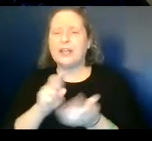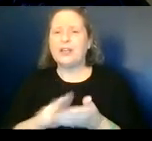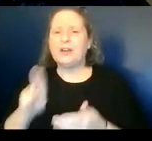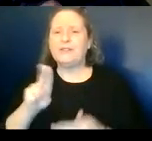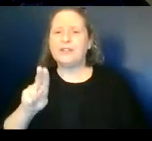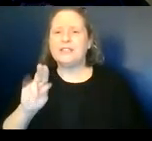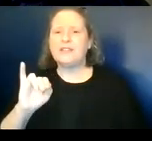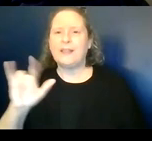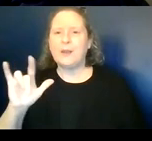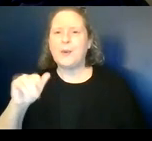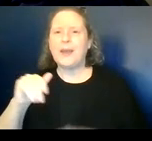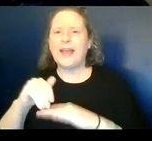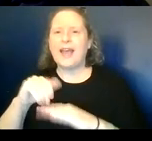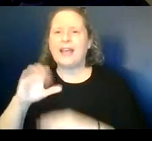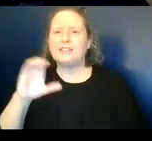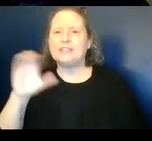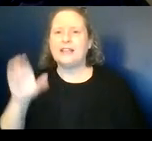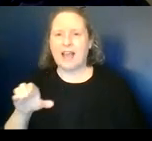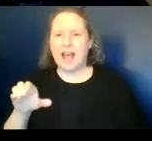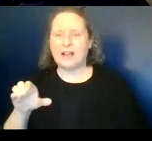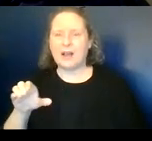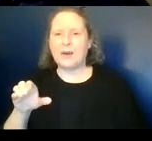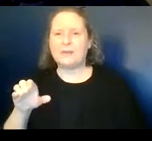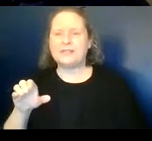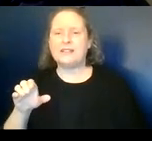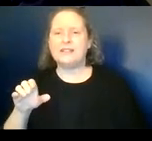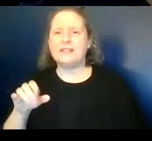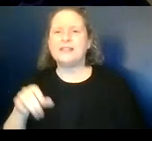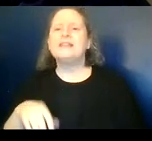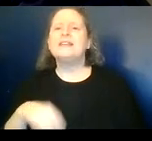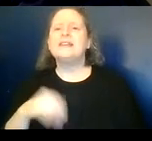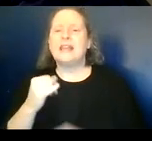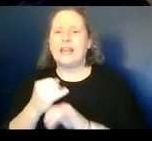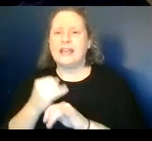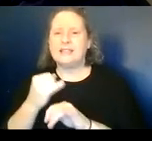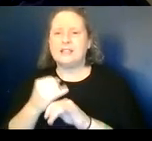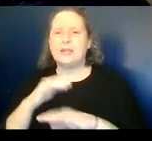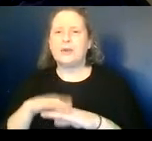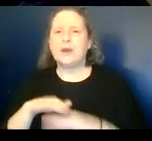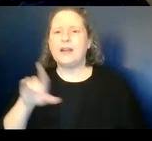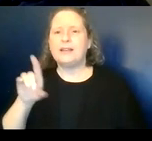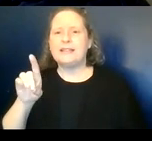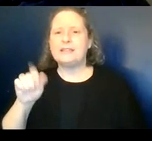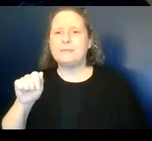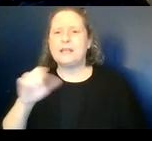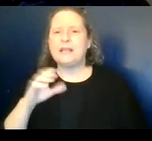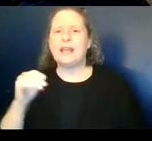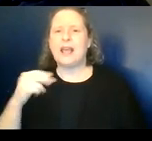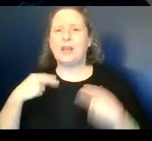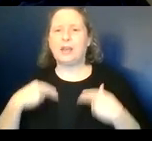Illinois at Chicago's Institute on Disability and Human